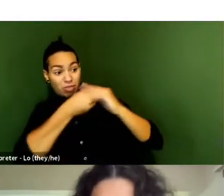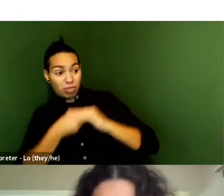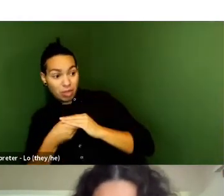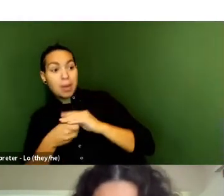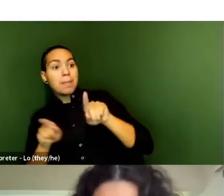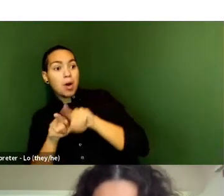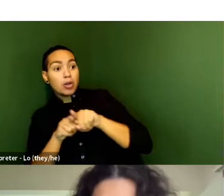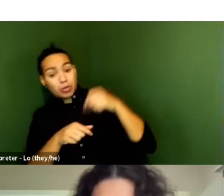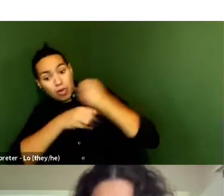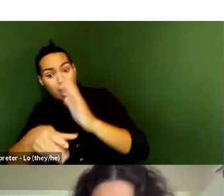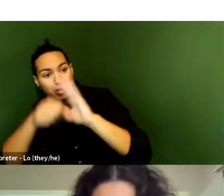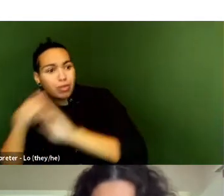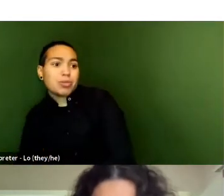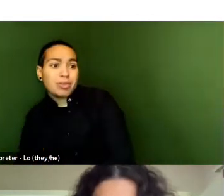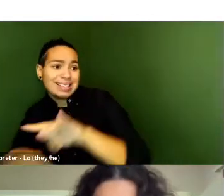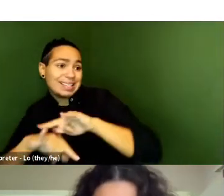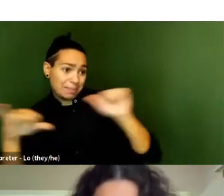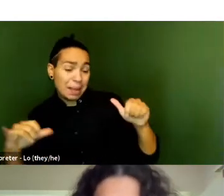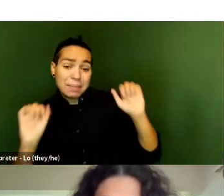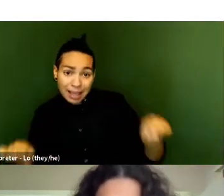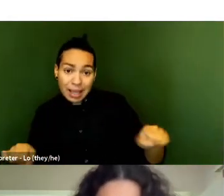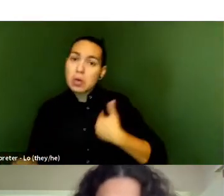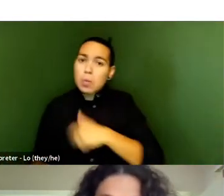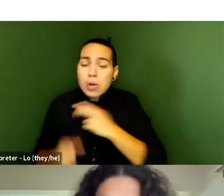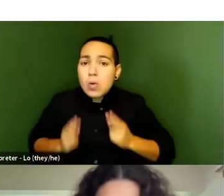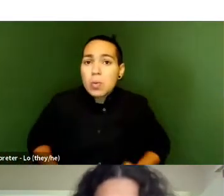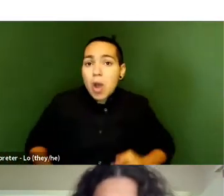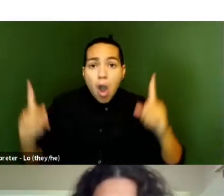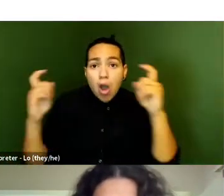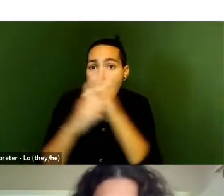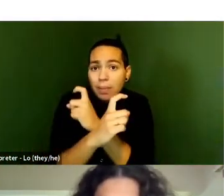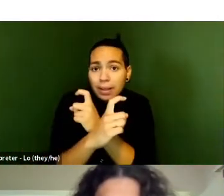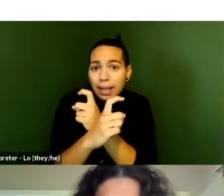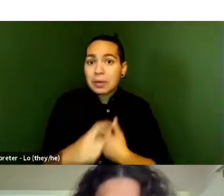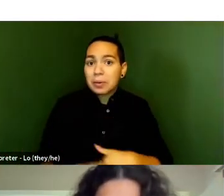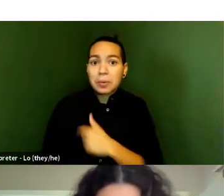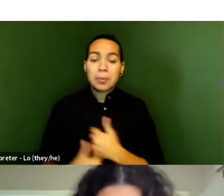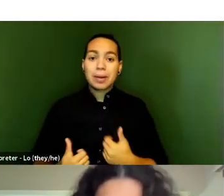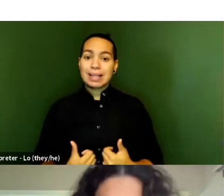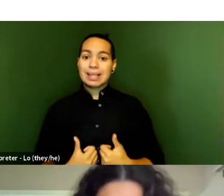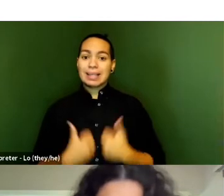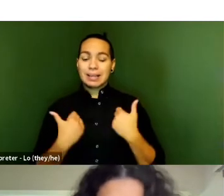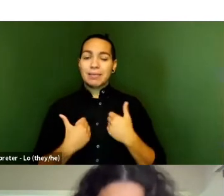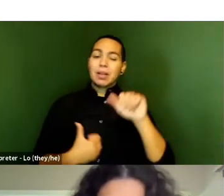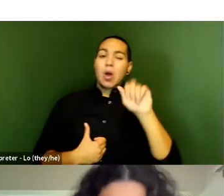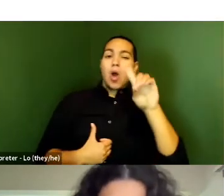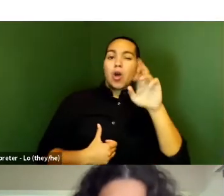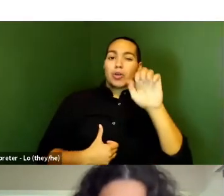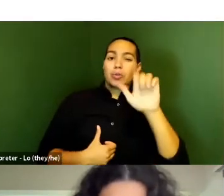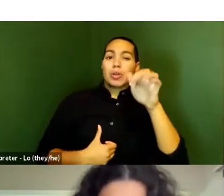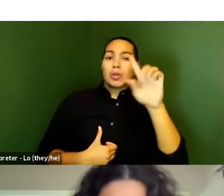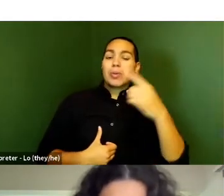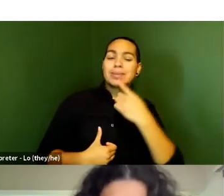There's like, we as humans are complicated, often live like, as Audre Lorde put it, like we don't live single